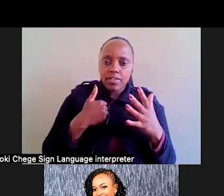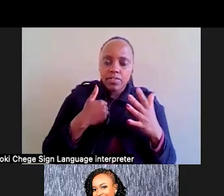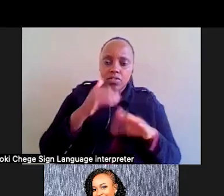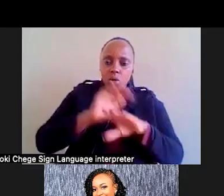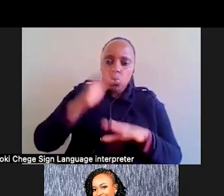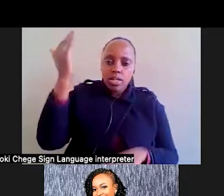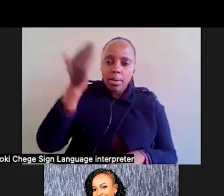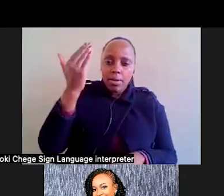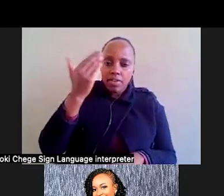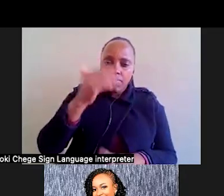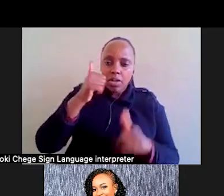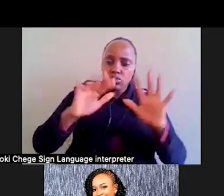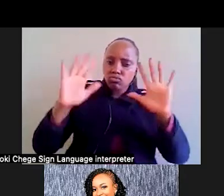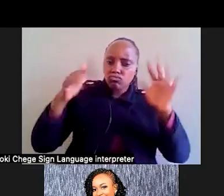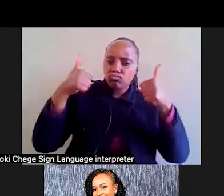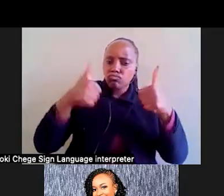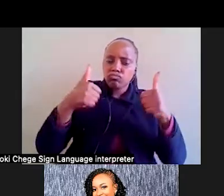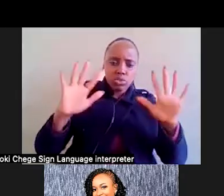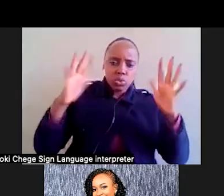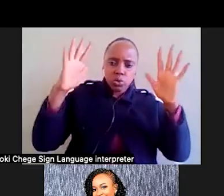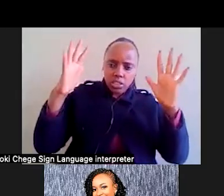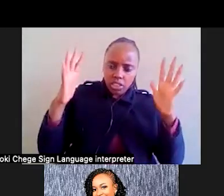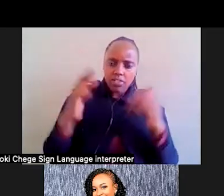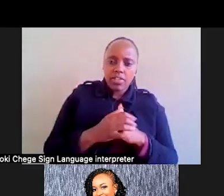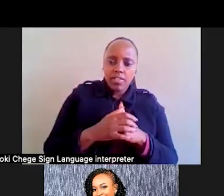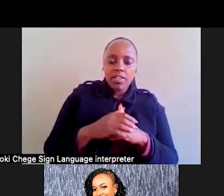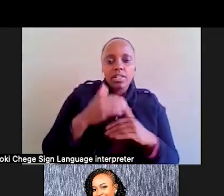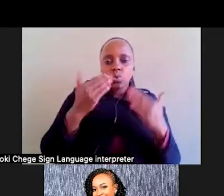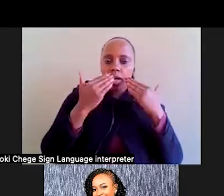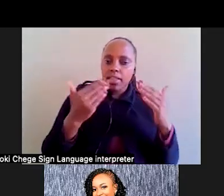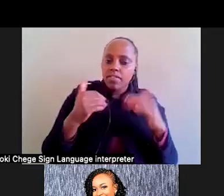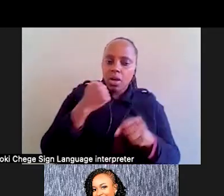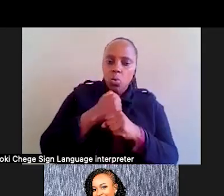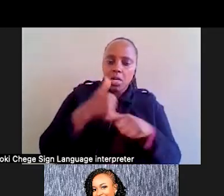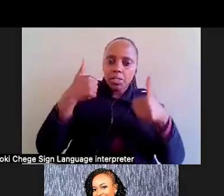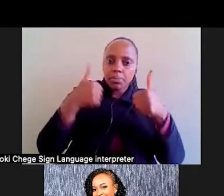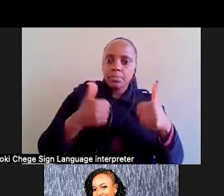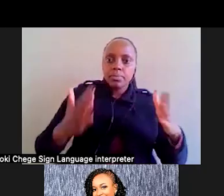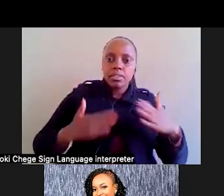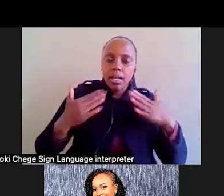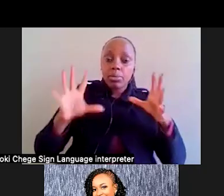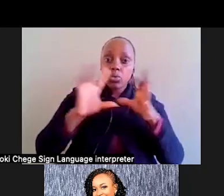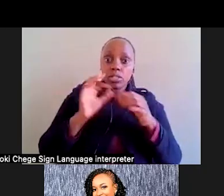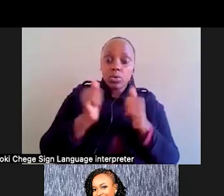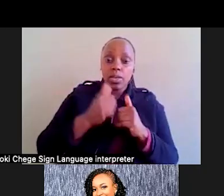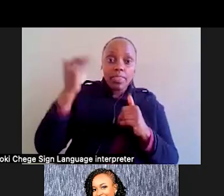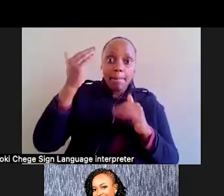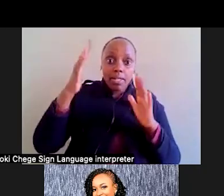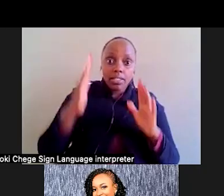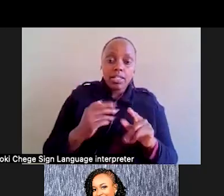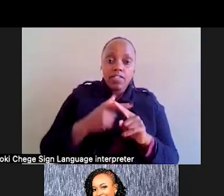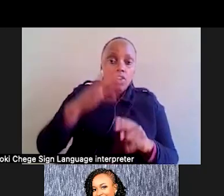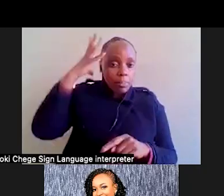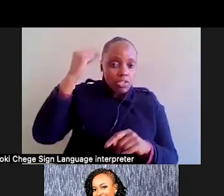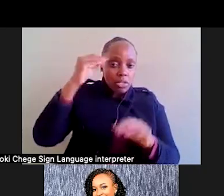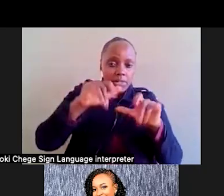presentation that is just kudos, kudos, kudos. Just appreciating the good work. I'll be glad to connect with the presenter from